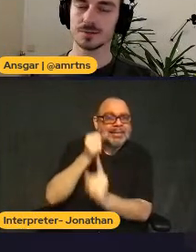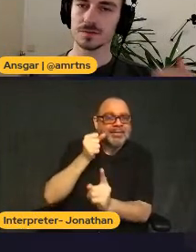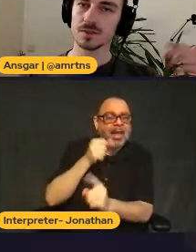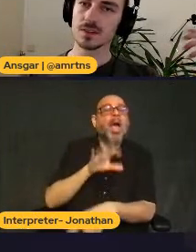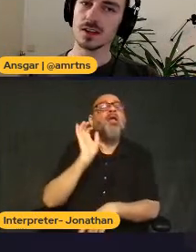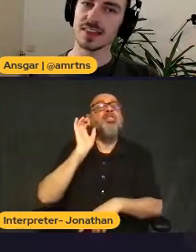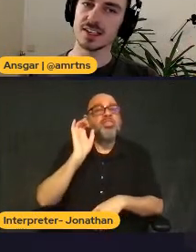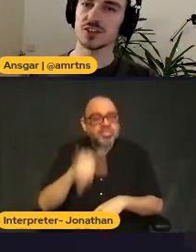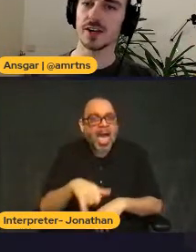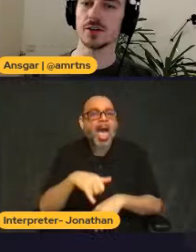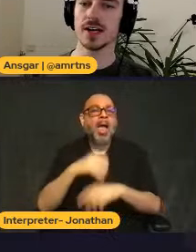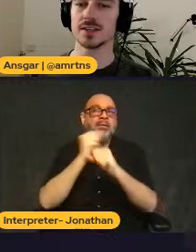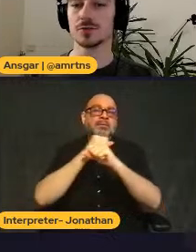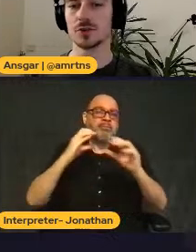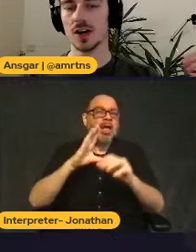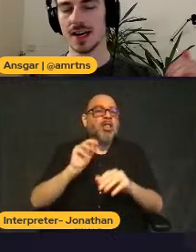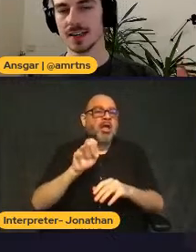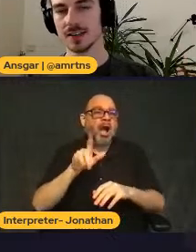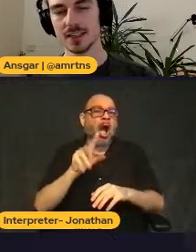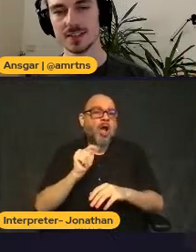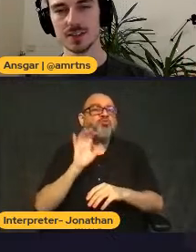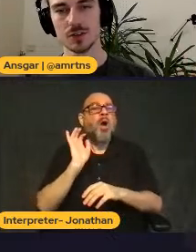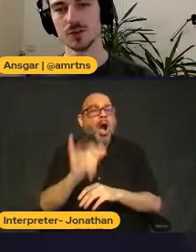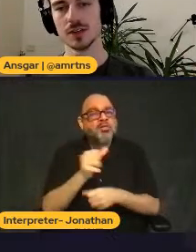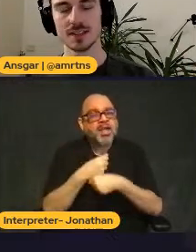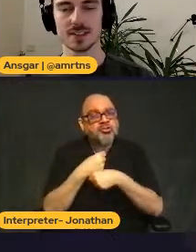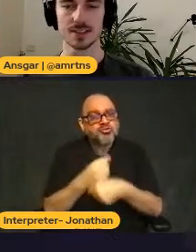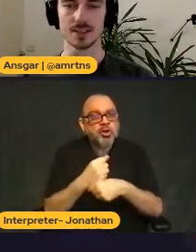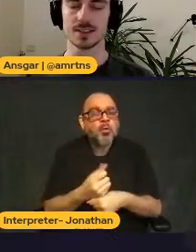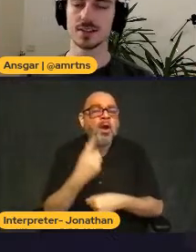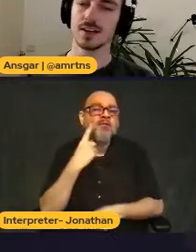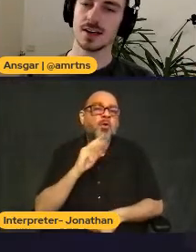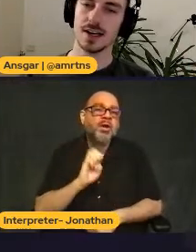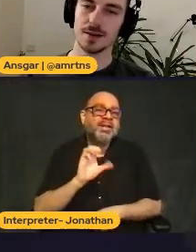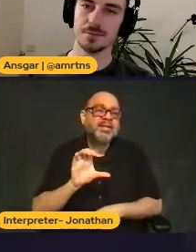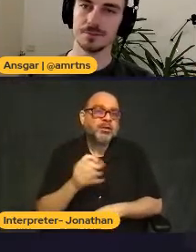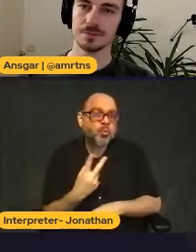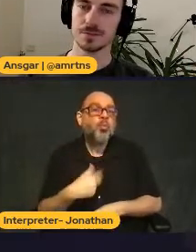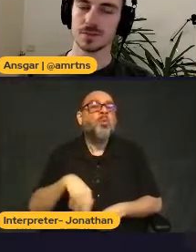construct that's generated for an EC2 instance